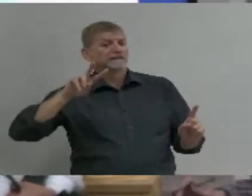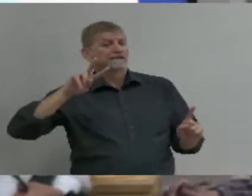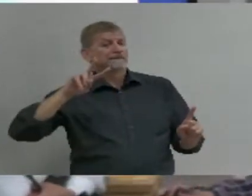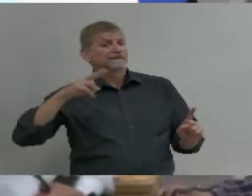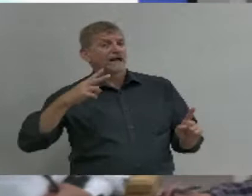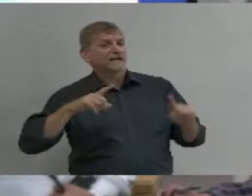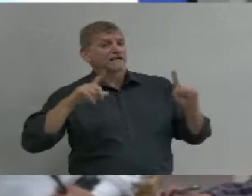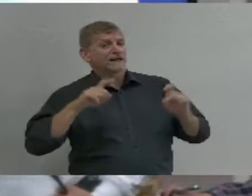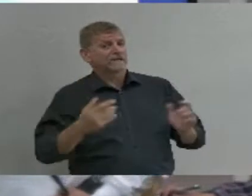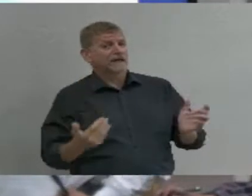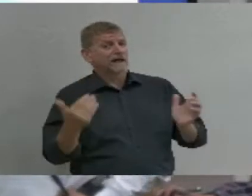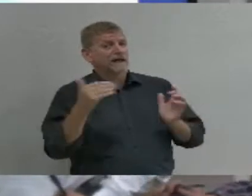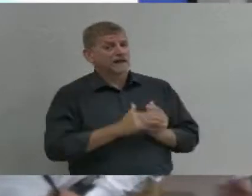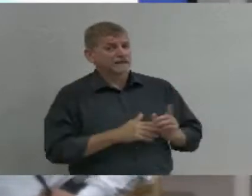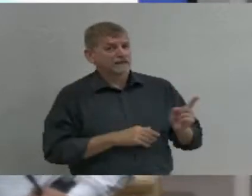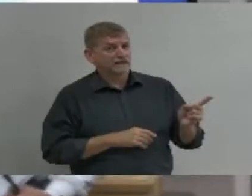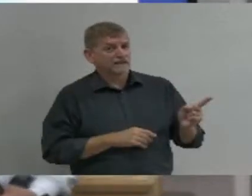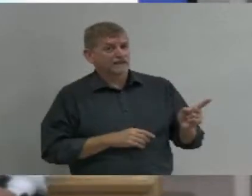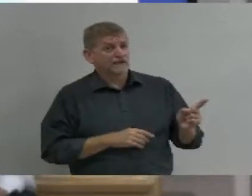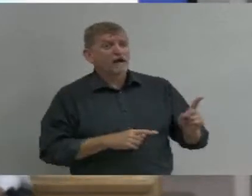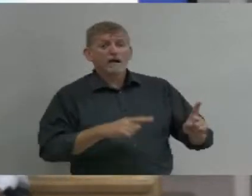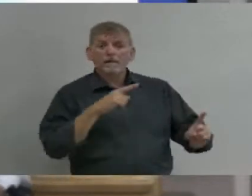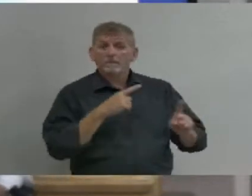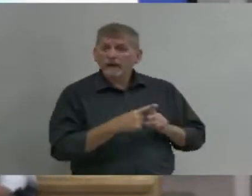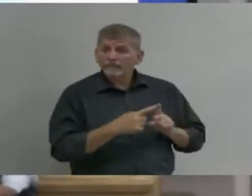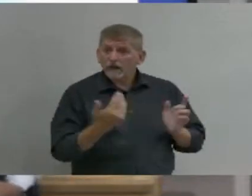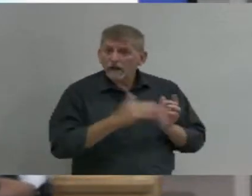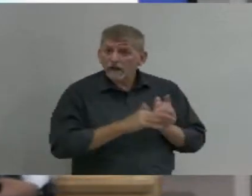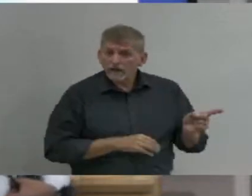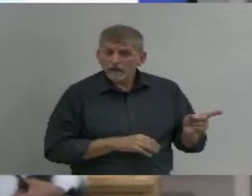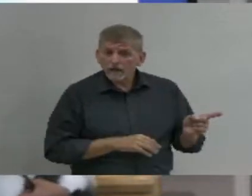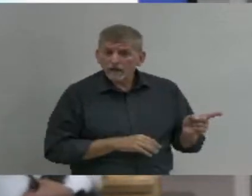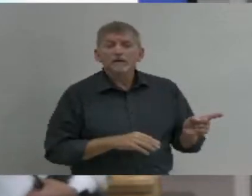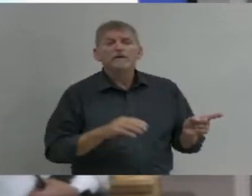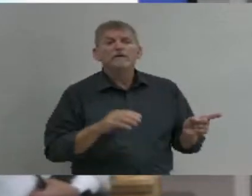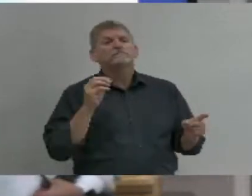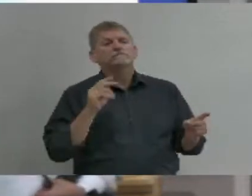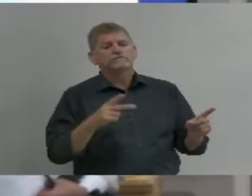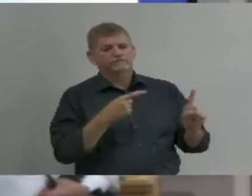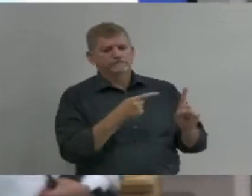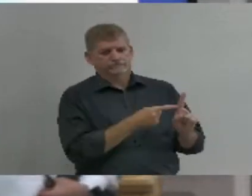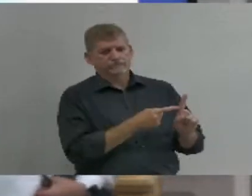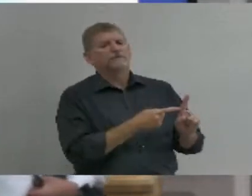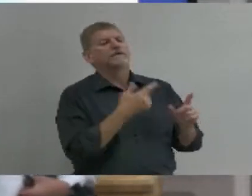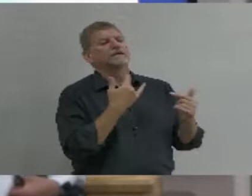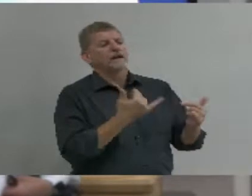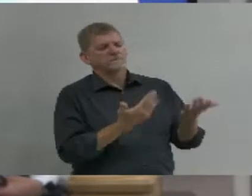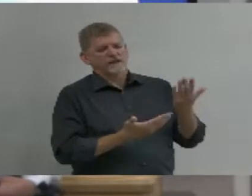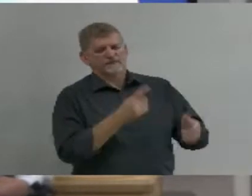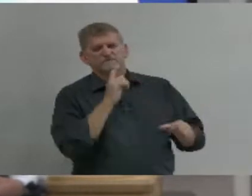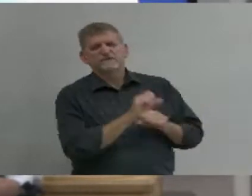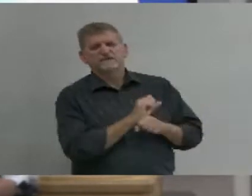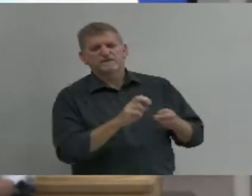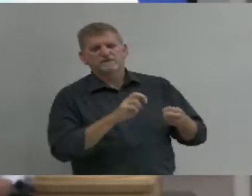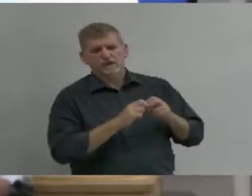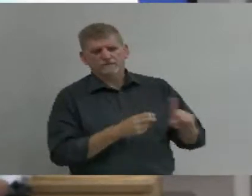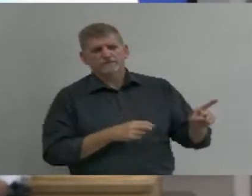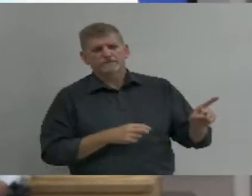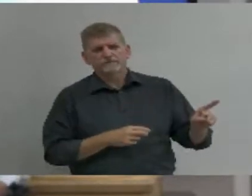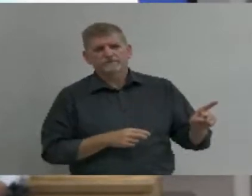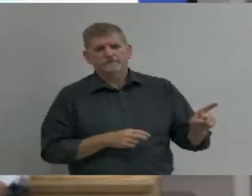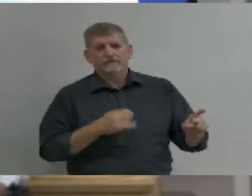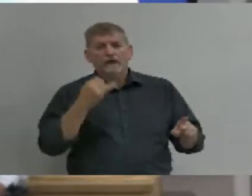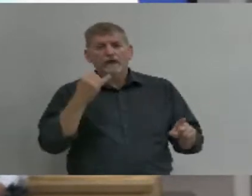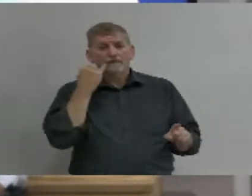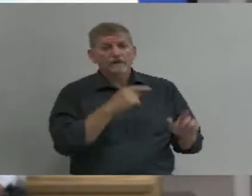tests. If they were positive the second day, then they said, well, that person probably has a problem. If both of them were negative, then they said, well,